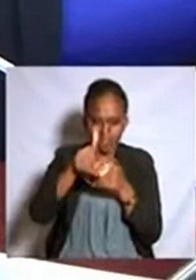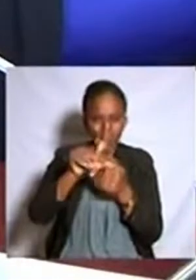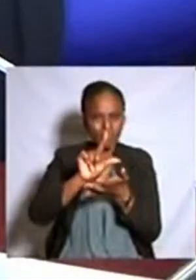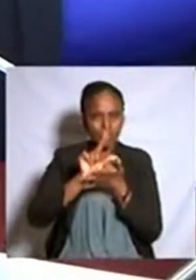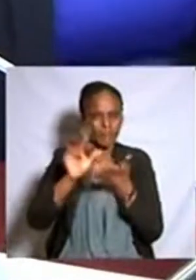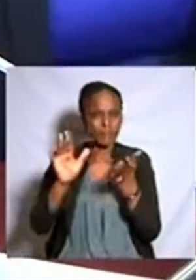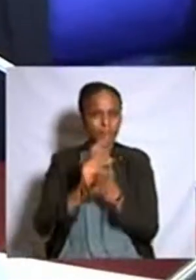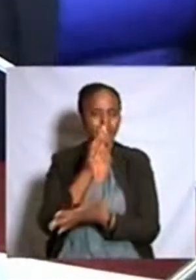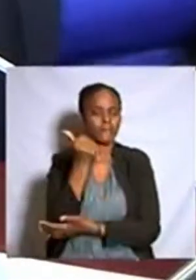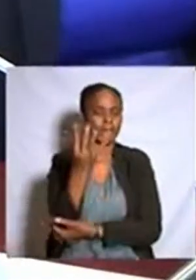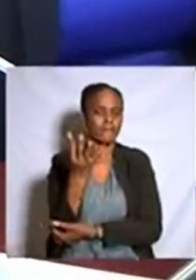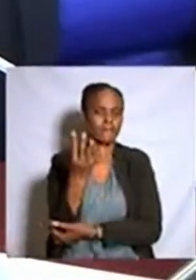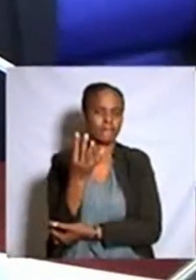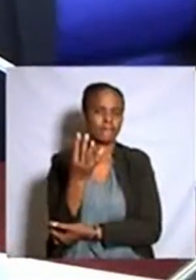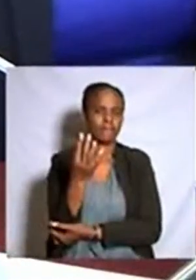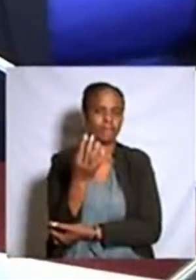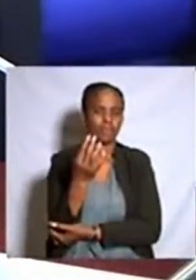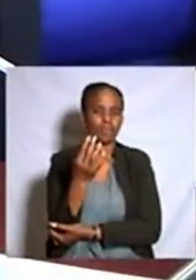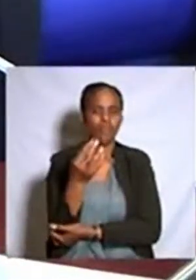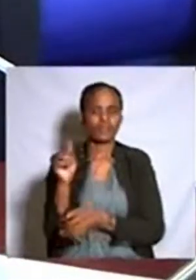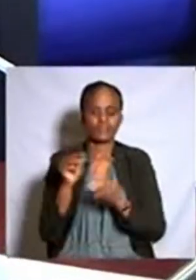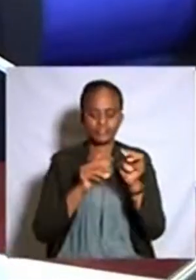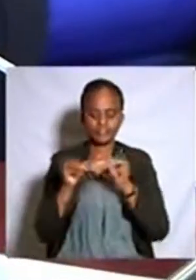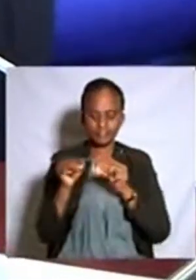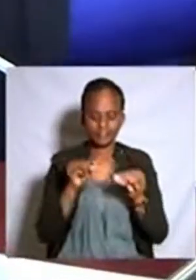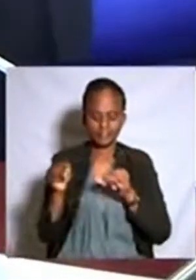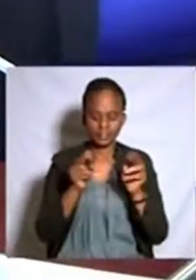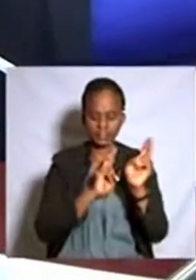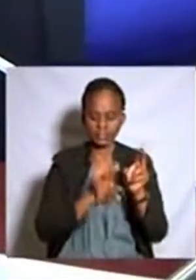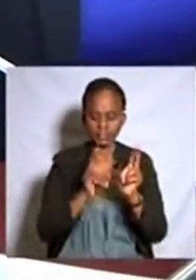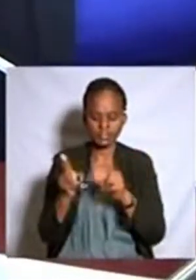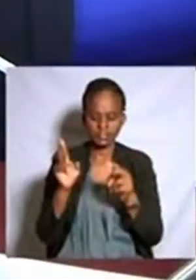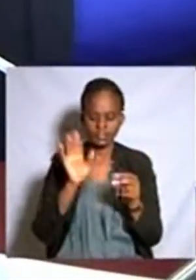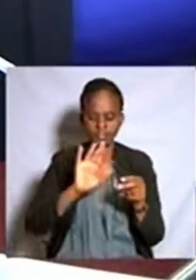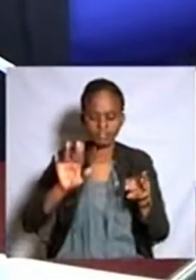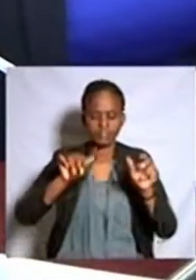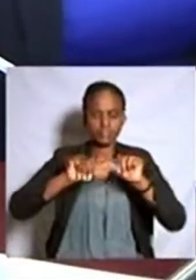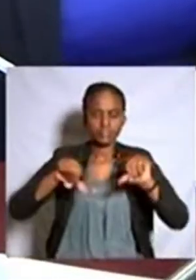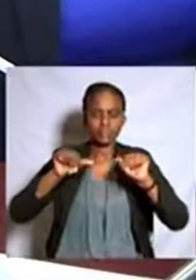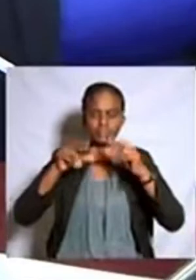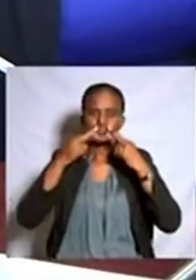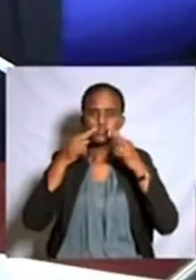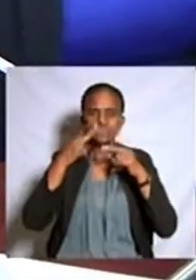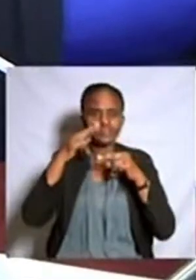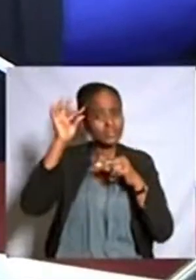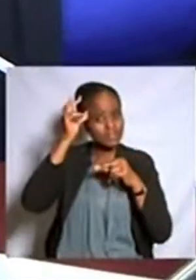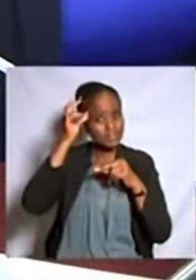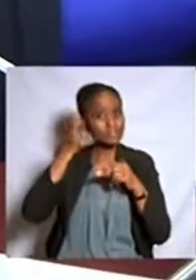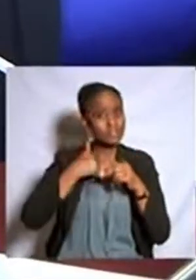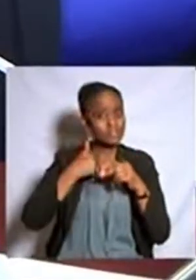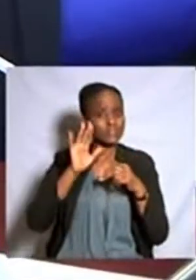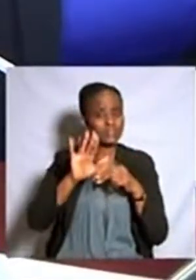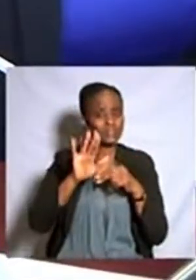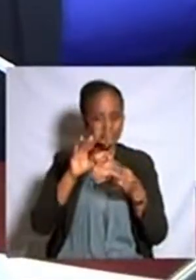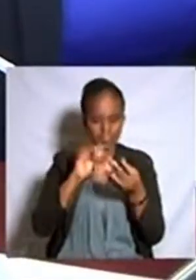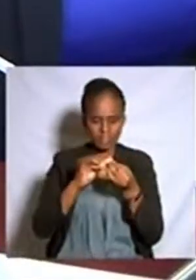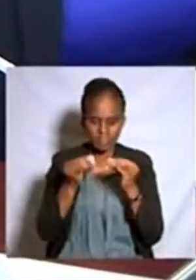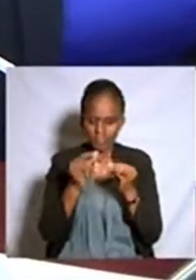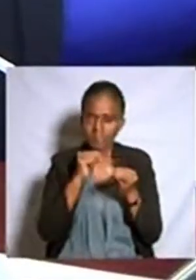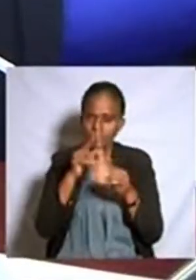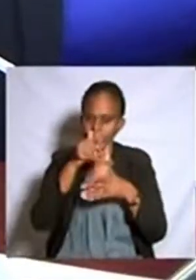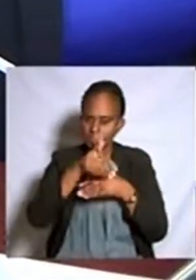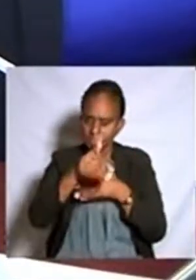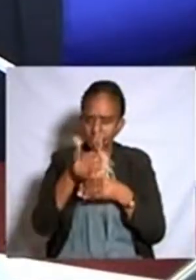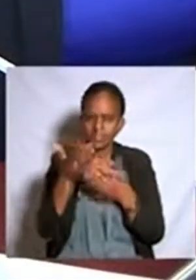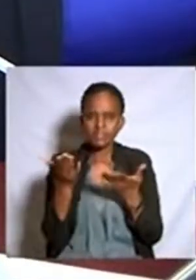page 14. The management response is the audit finding is noted. The number of unregistered